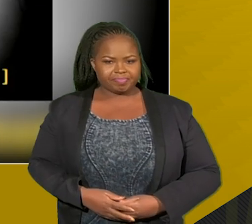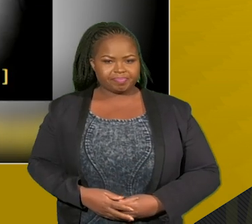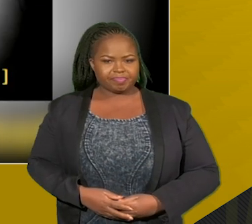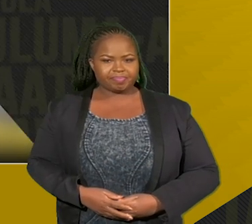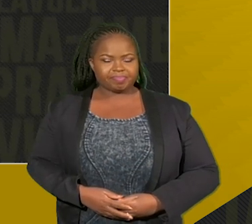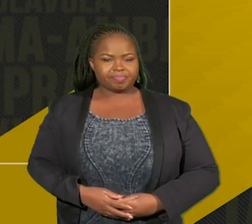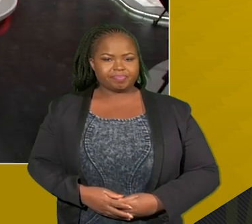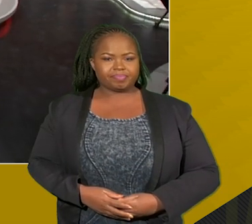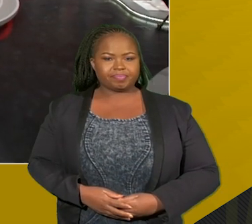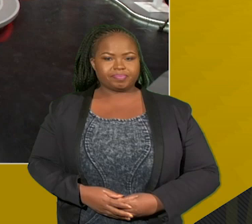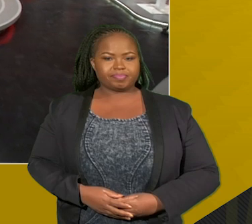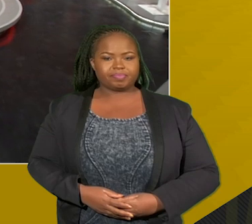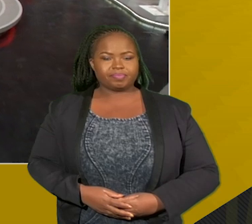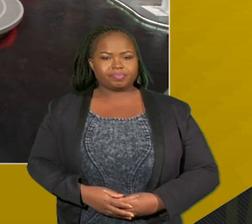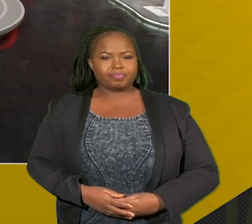partner every day.